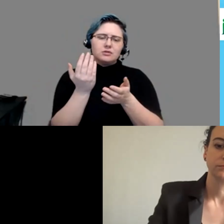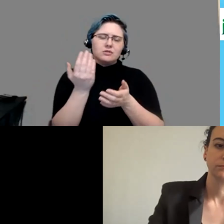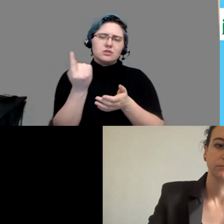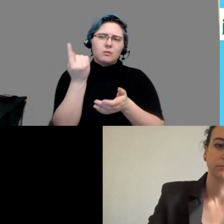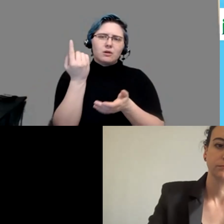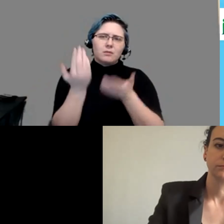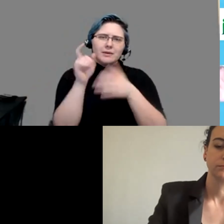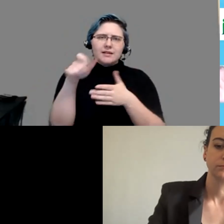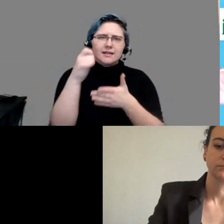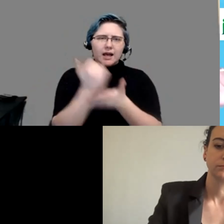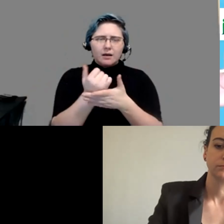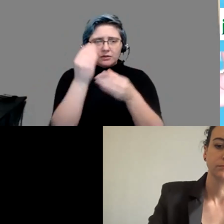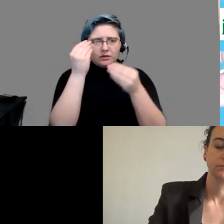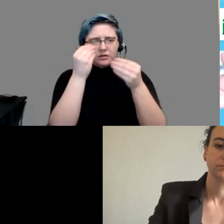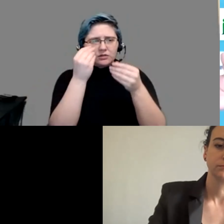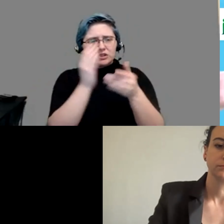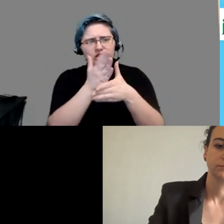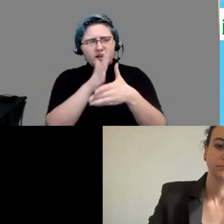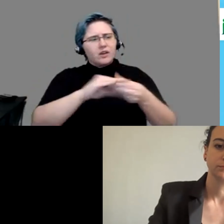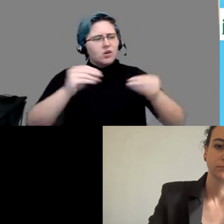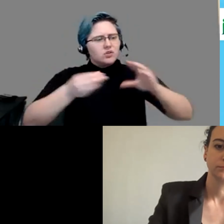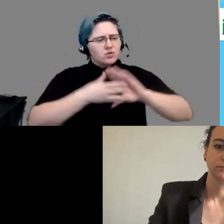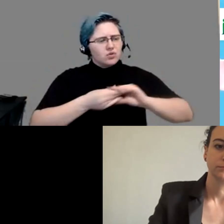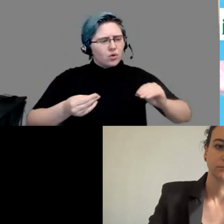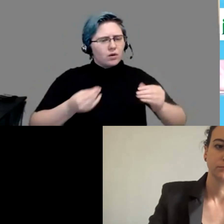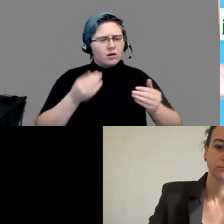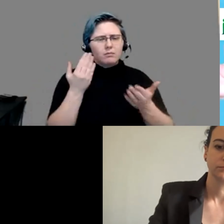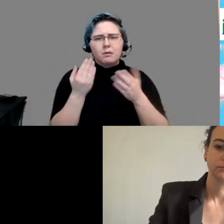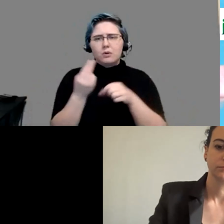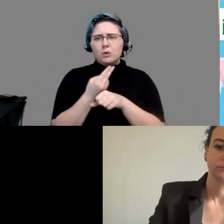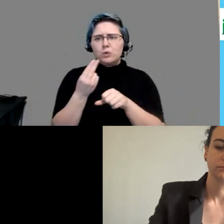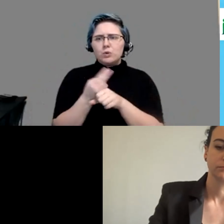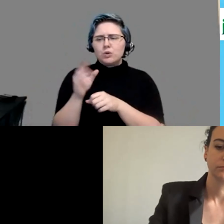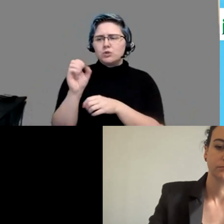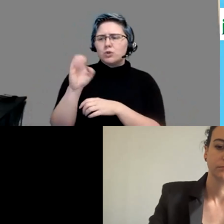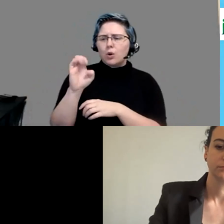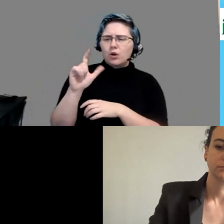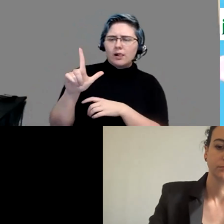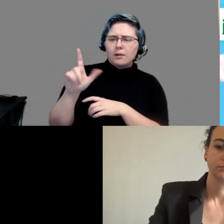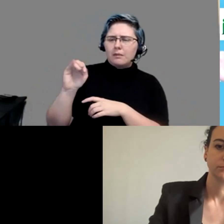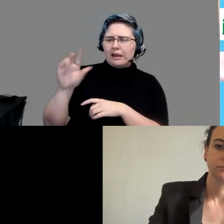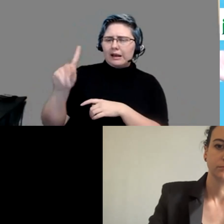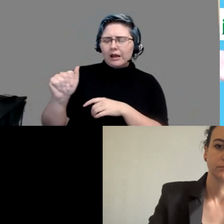to tell their story, or to use social media, or to look up new